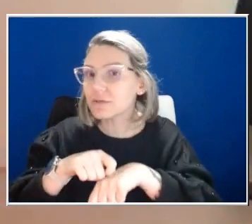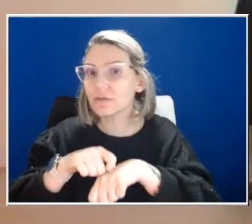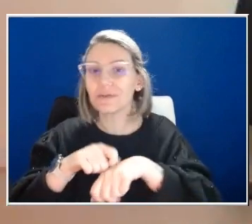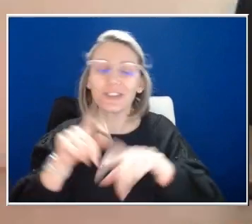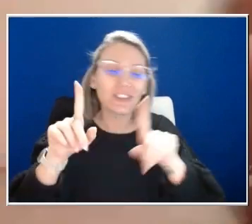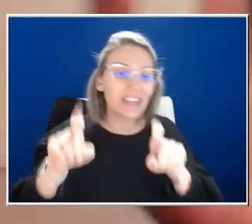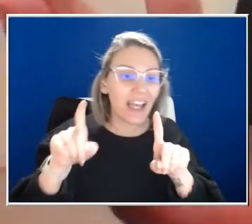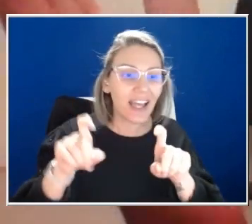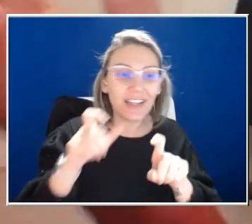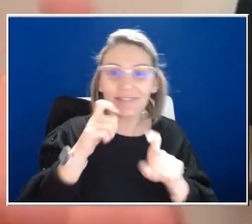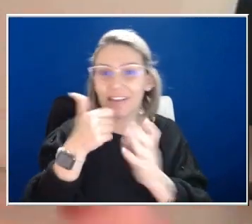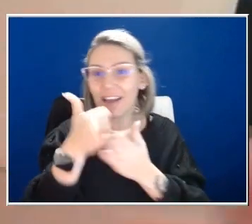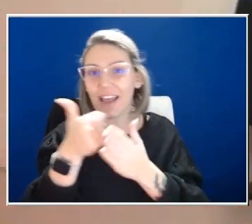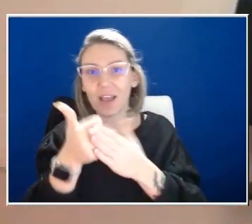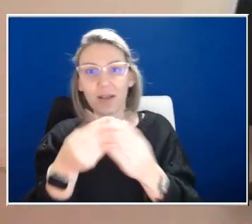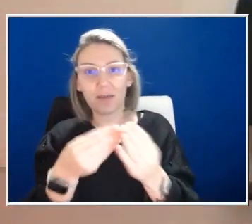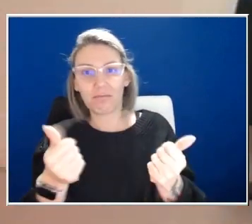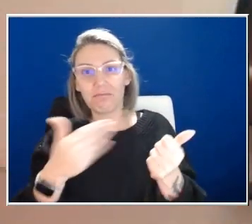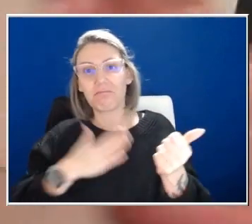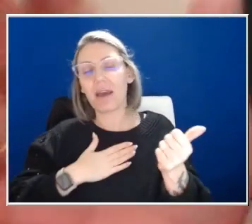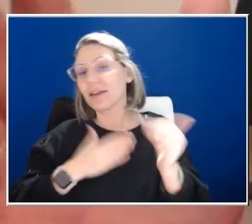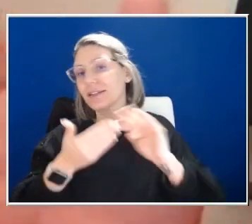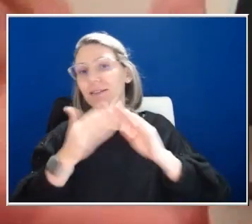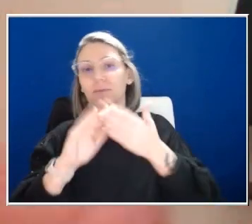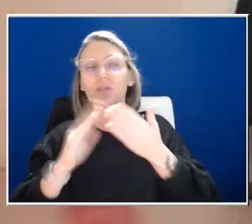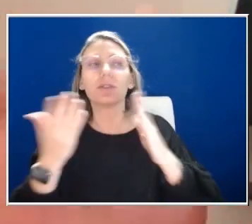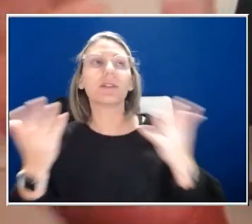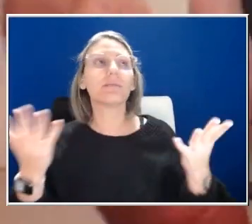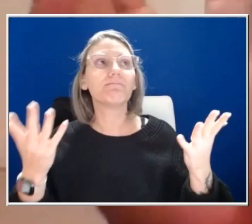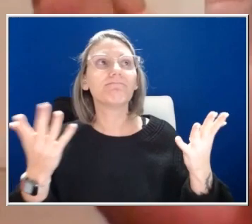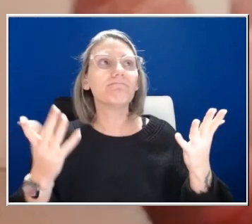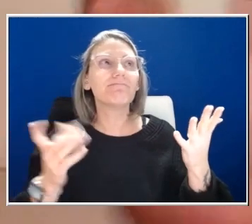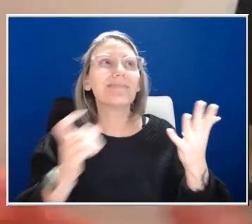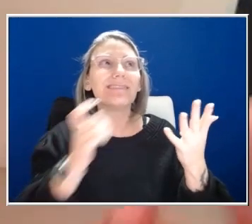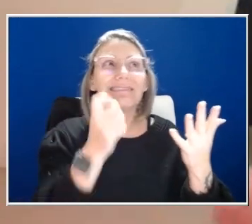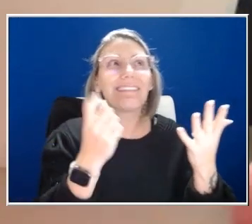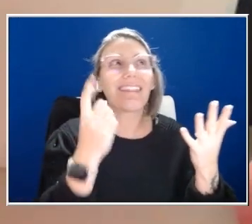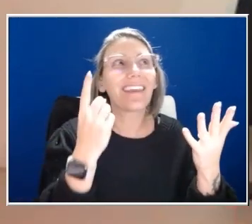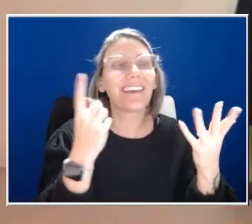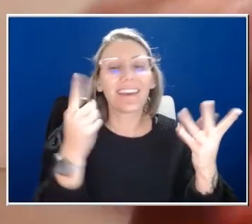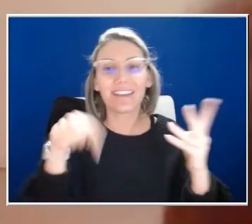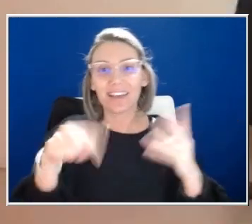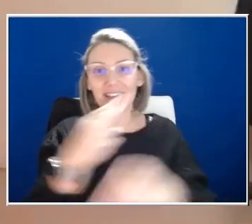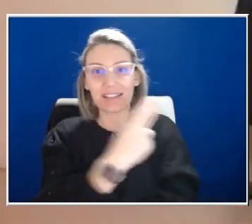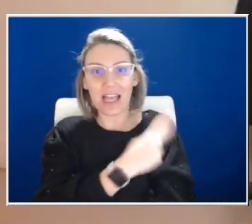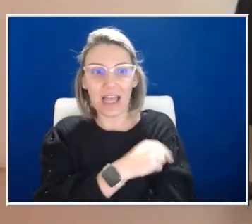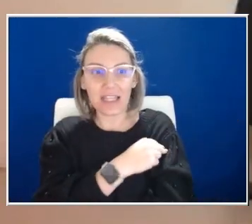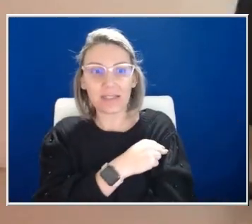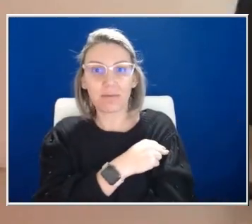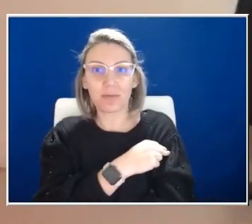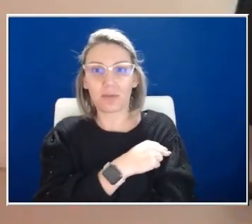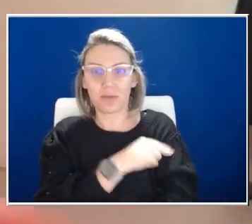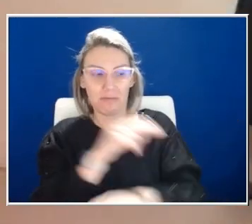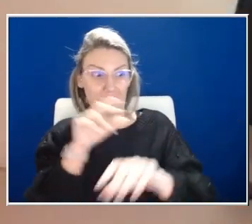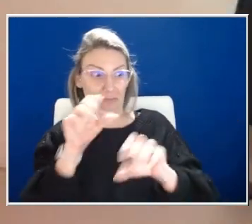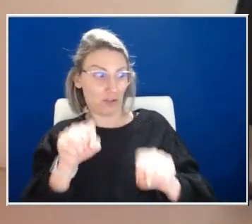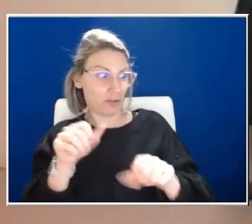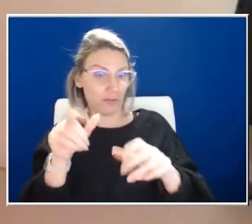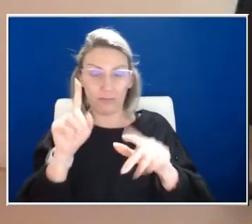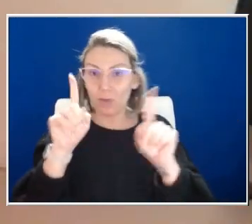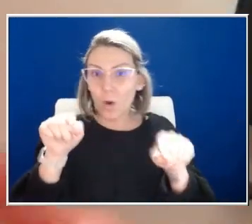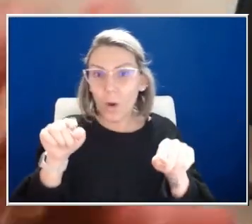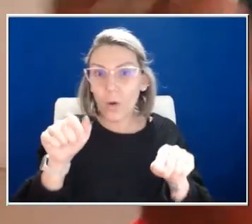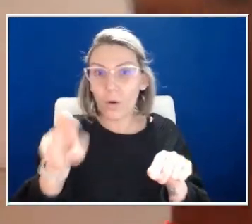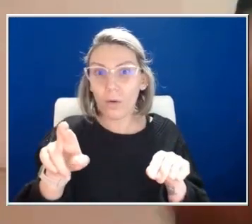you. My community just didn't think that this hospital was attainable or that we could get a